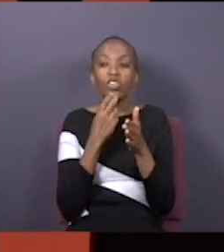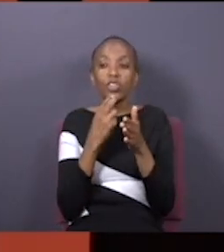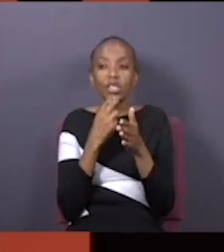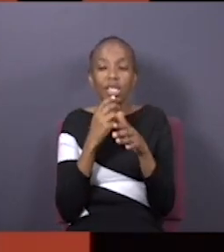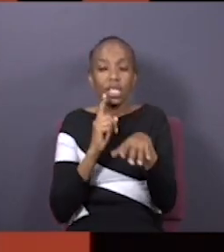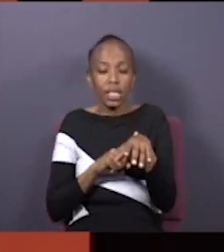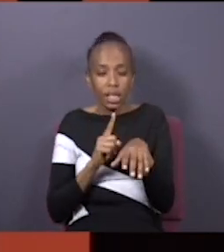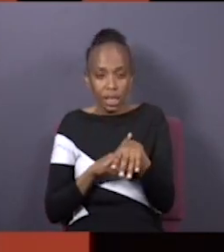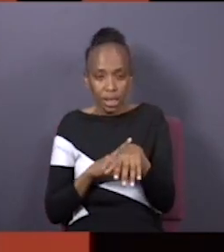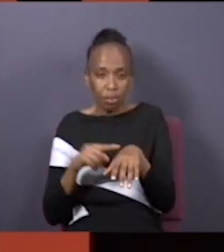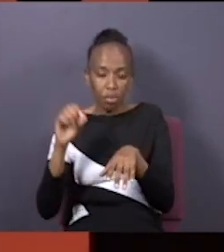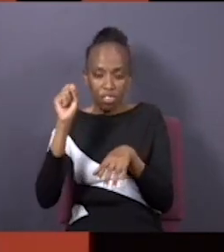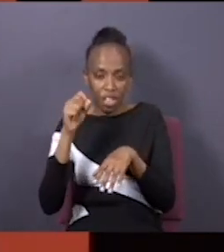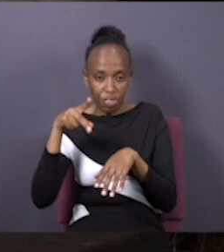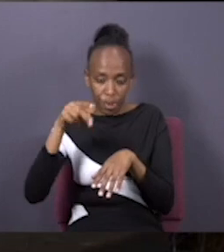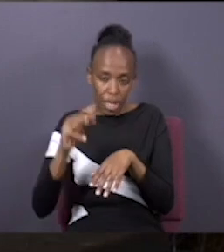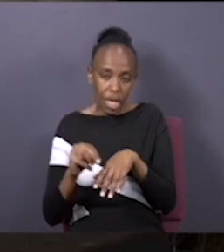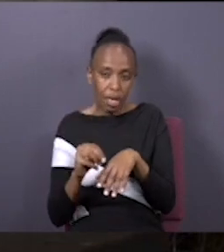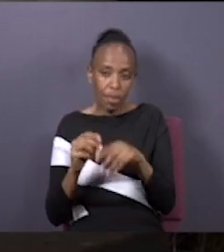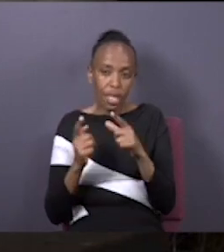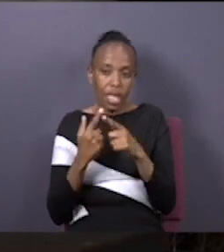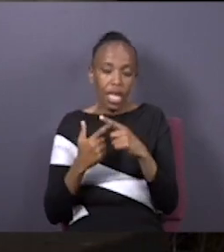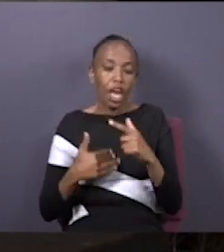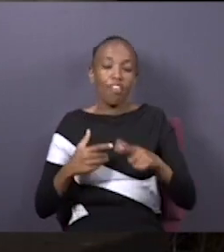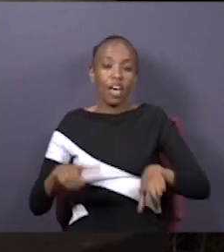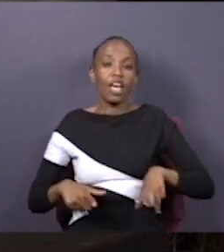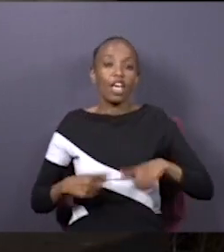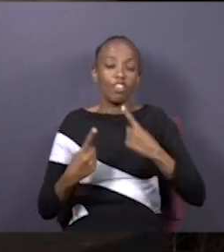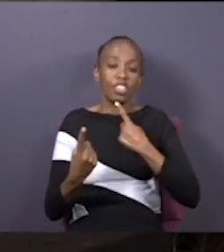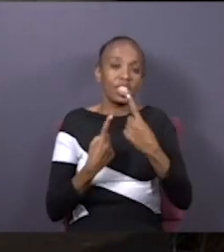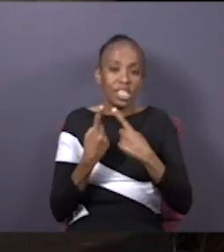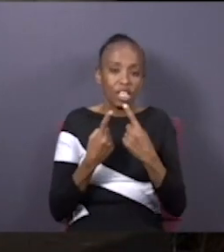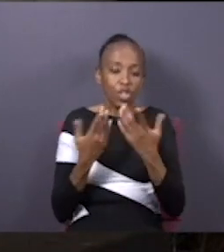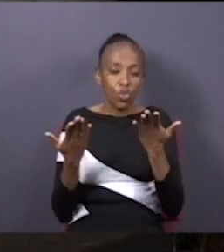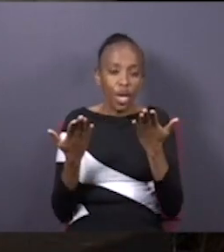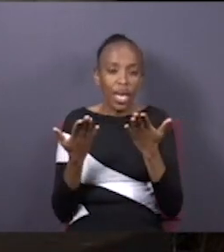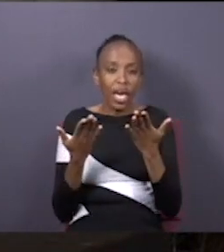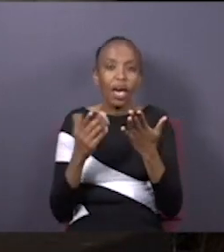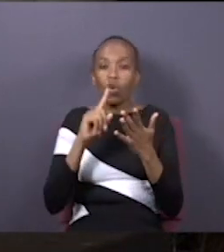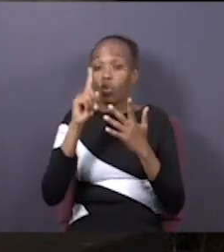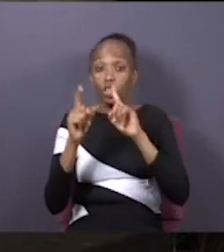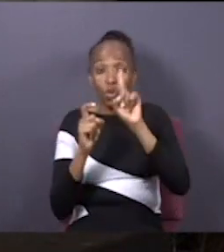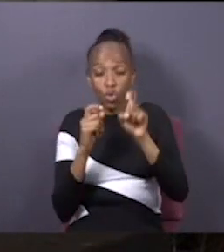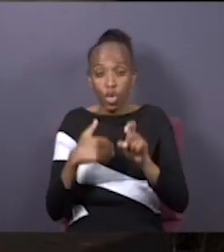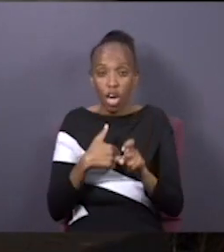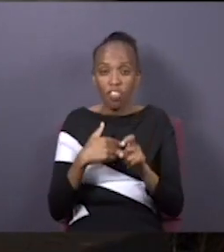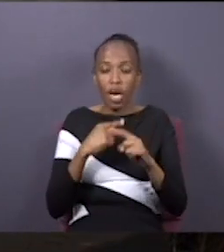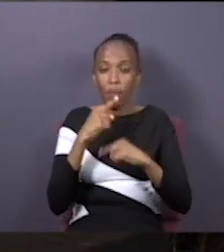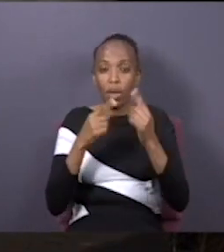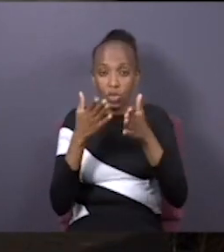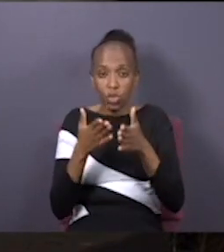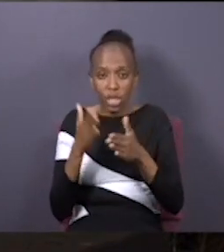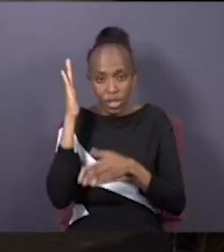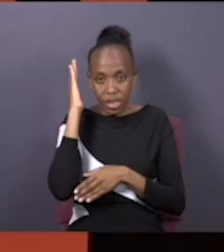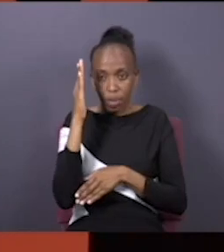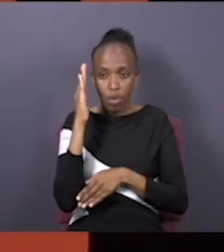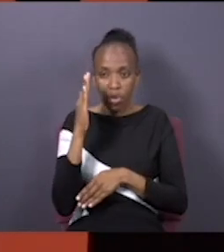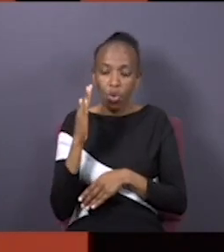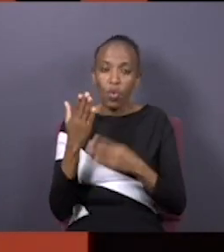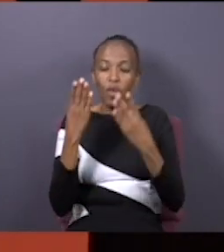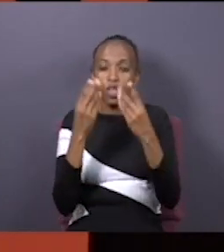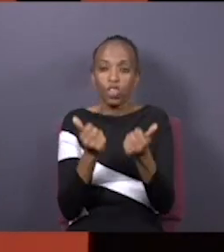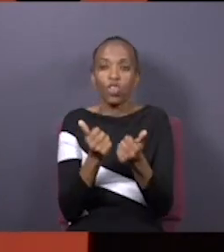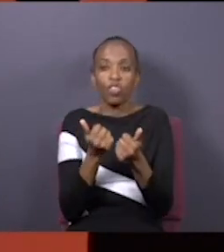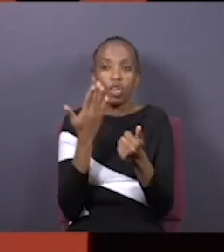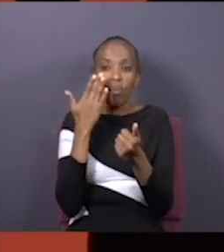at 5 p.m. We will have a live discussion where any questions you have about today's sermon will be